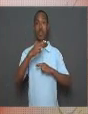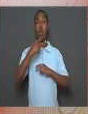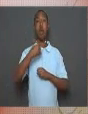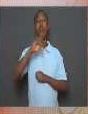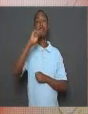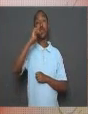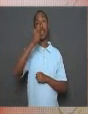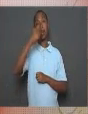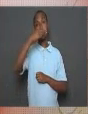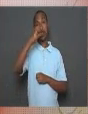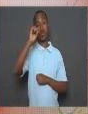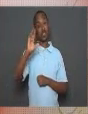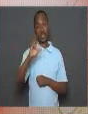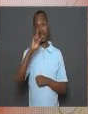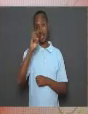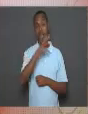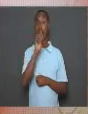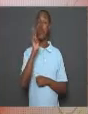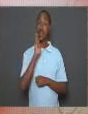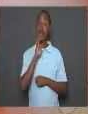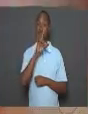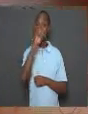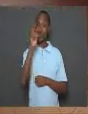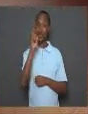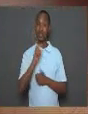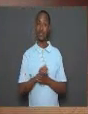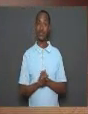decomposition of sodium bicarbonate and water?